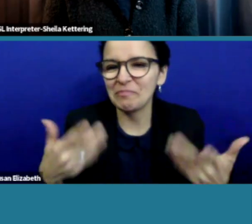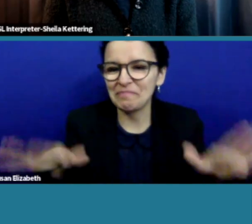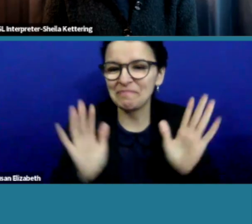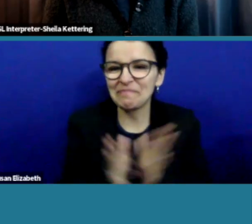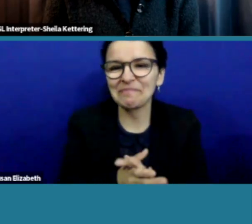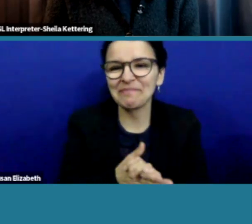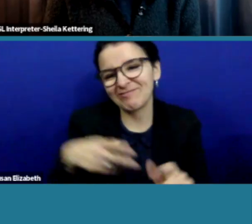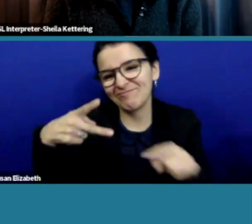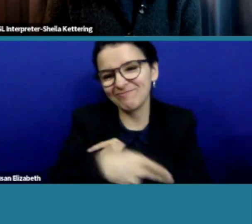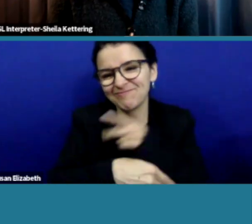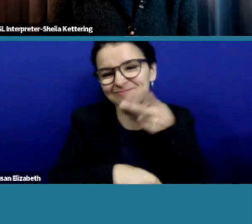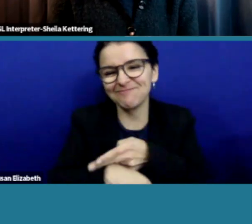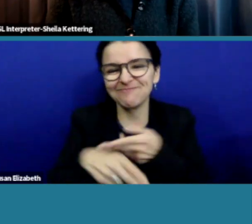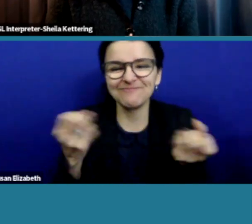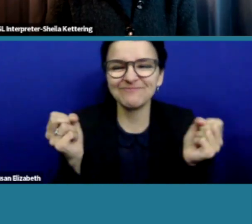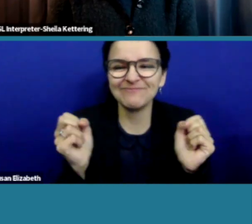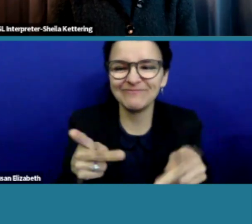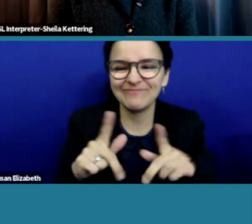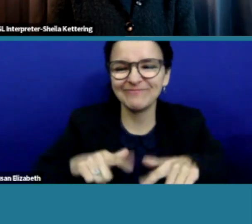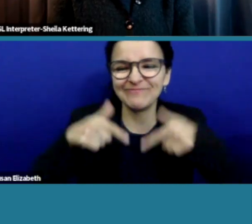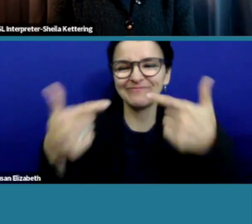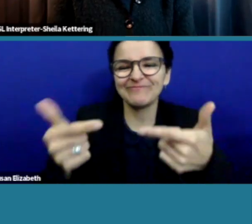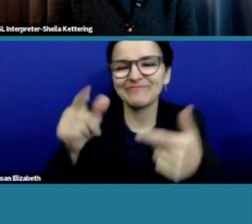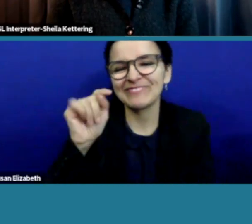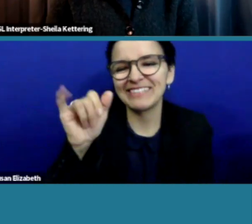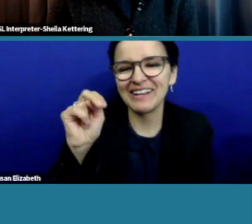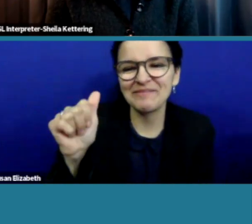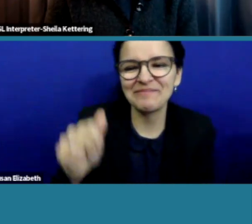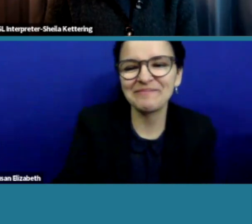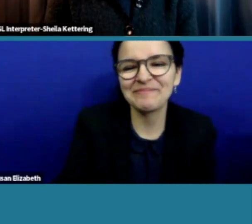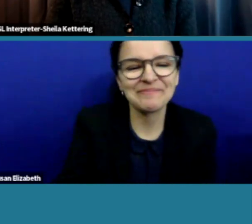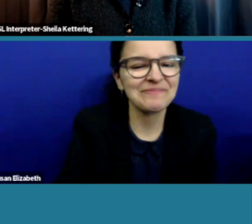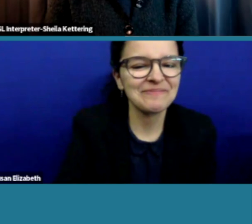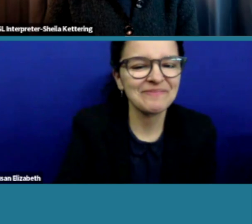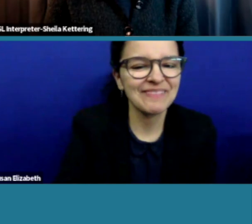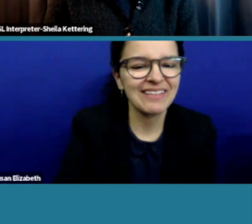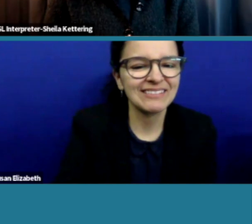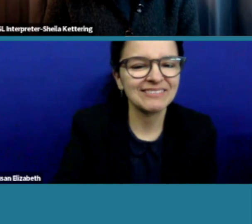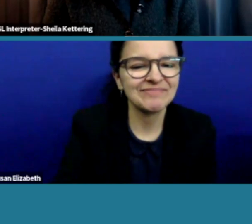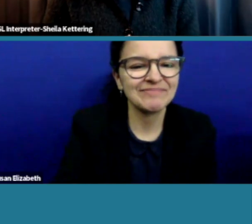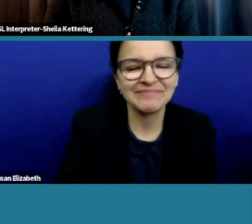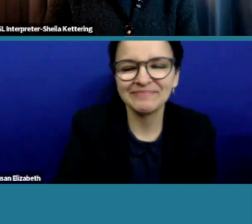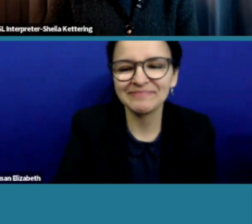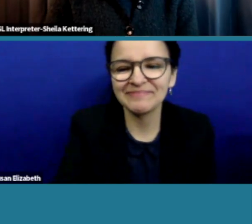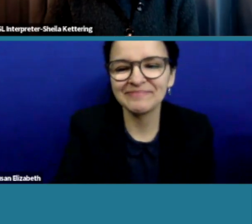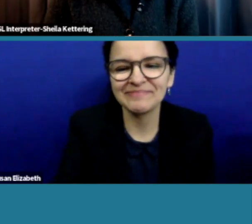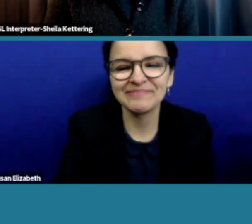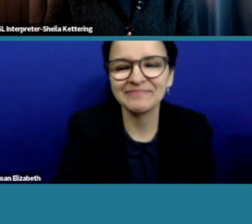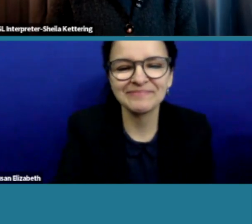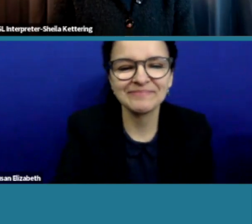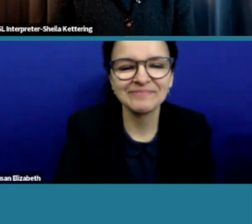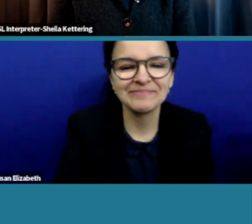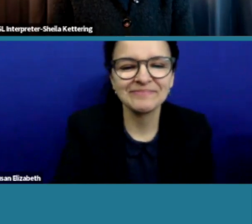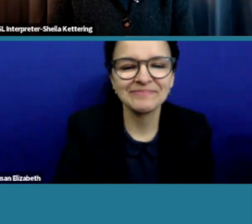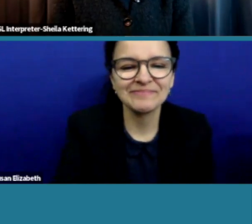So I think I've covered everything I wanted to discuss today. And I'll give my time over to Tina